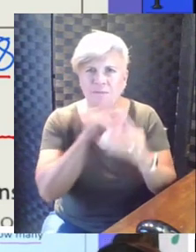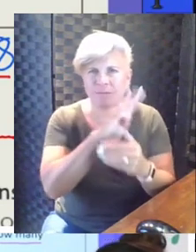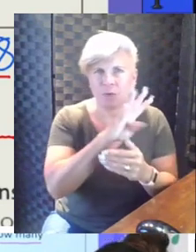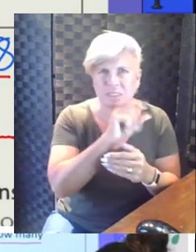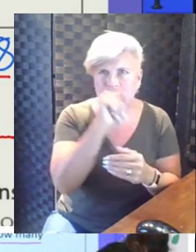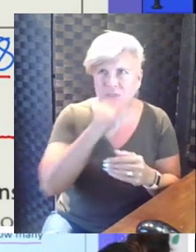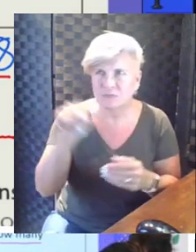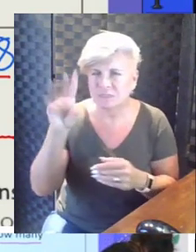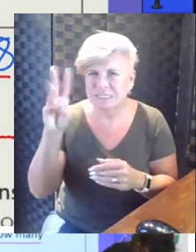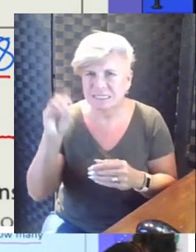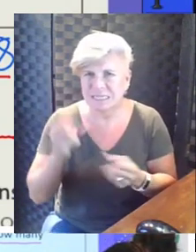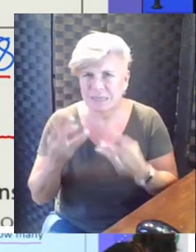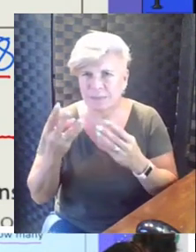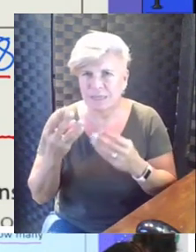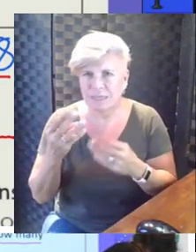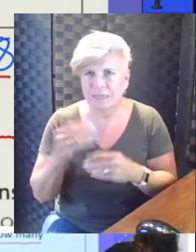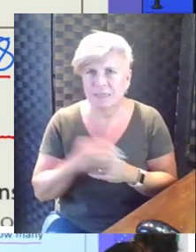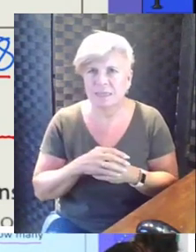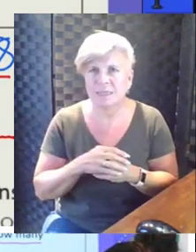to 60?